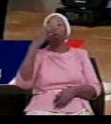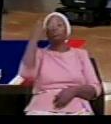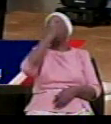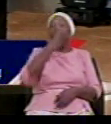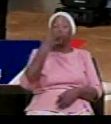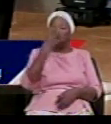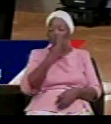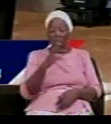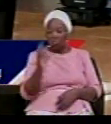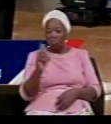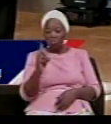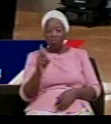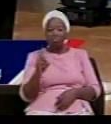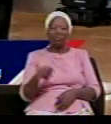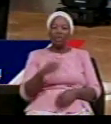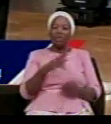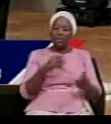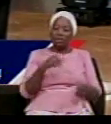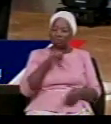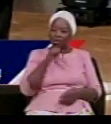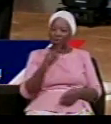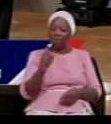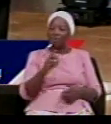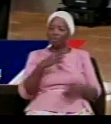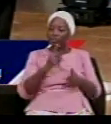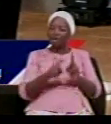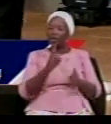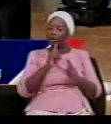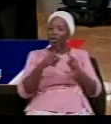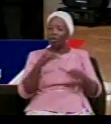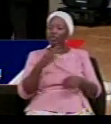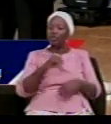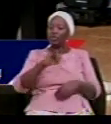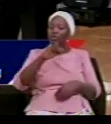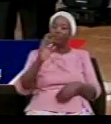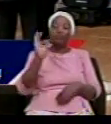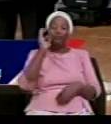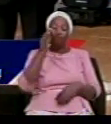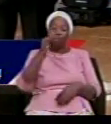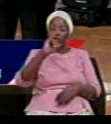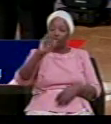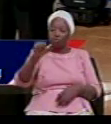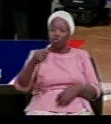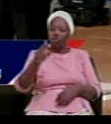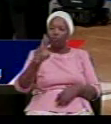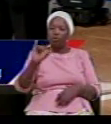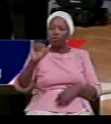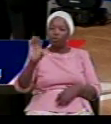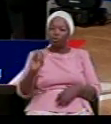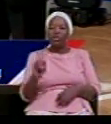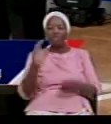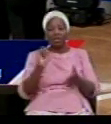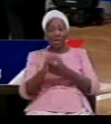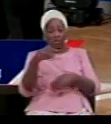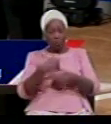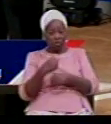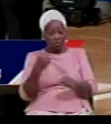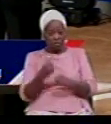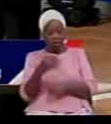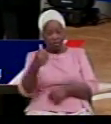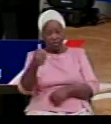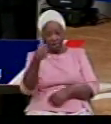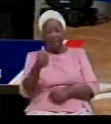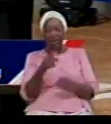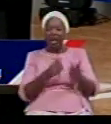fermented wine. It's talking of the fruit juice that you make, that you have the vine, and then either you